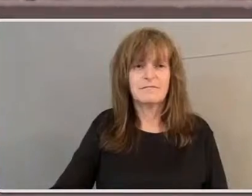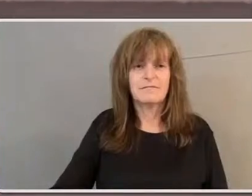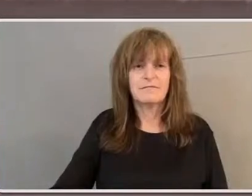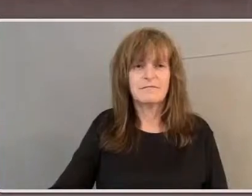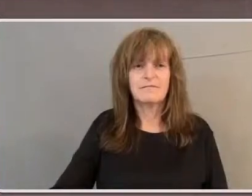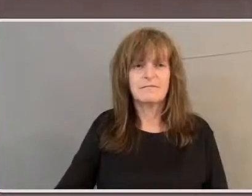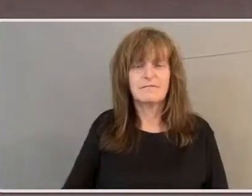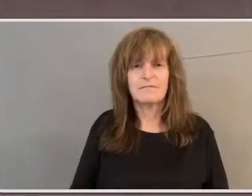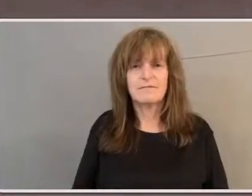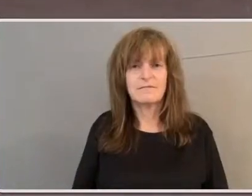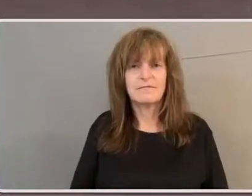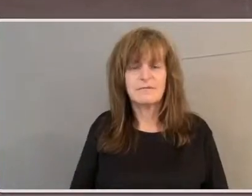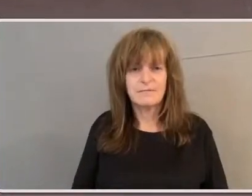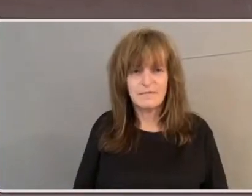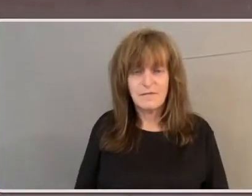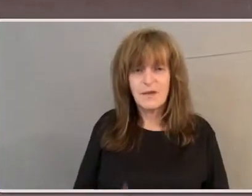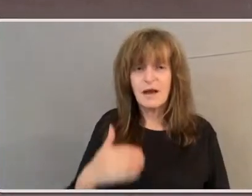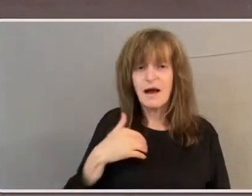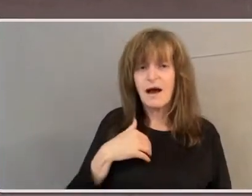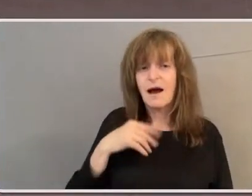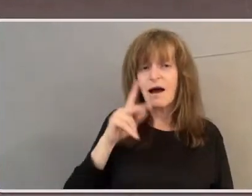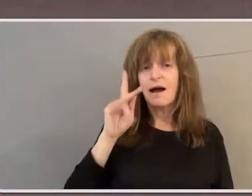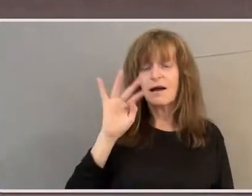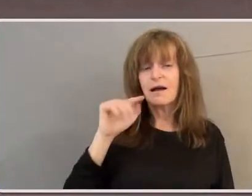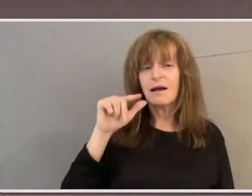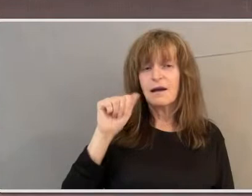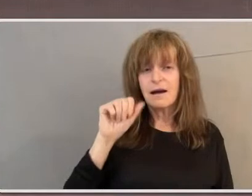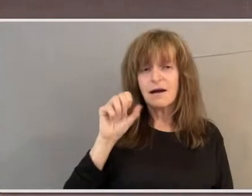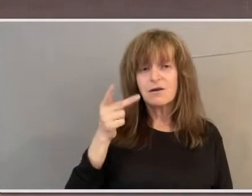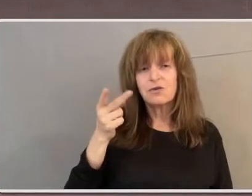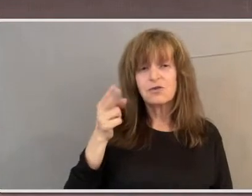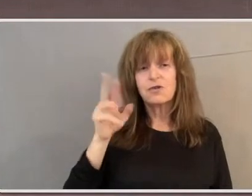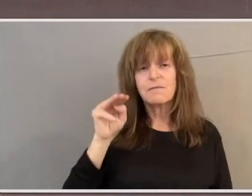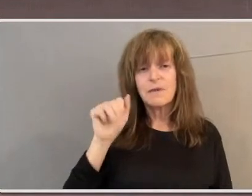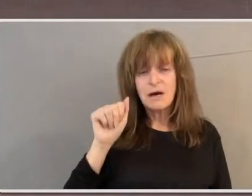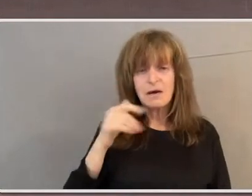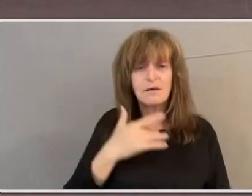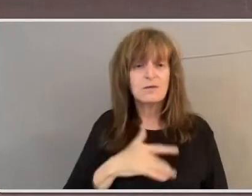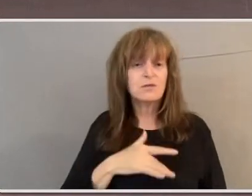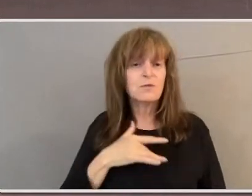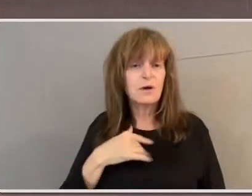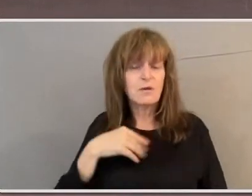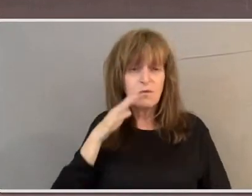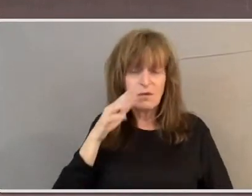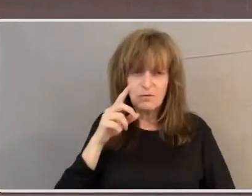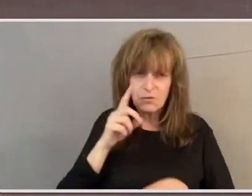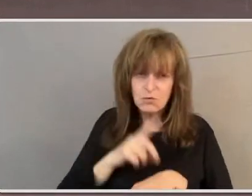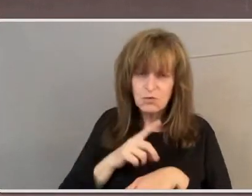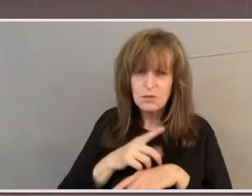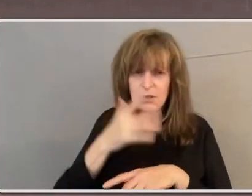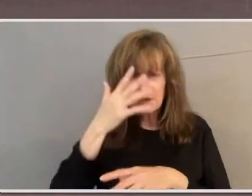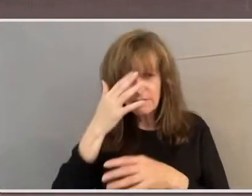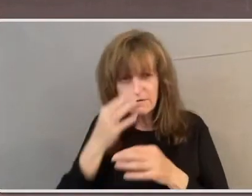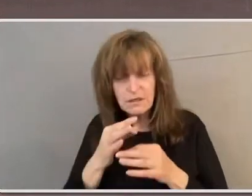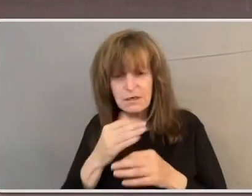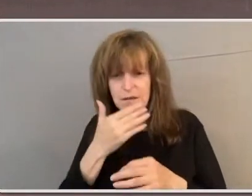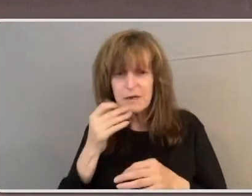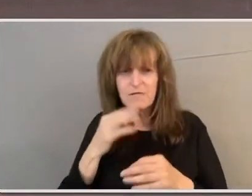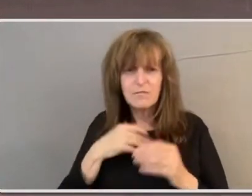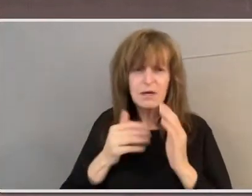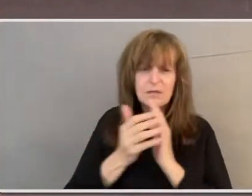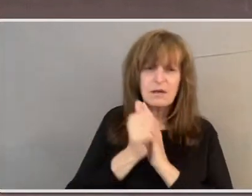I, Kinga Surma, swear that I will duly and faithfully, and to the best of my skill and knowledge, execute the powers and